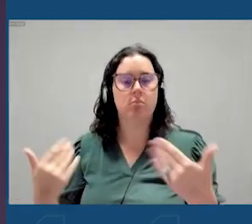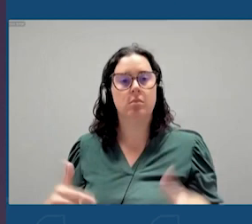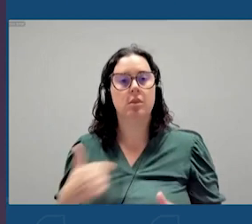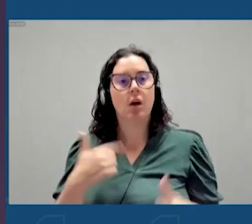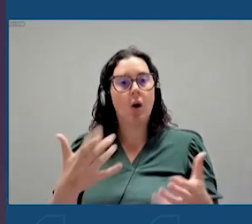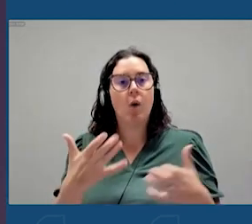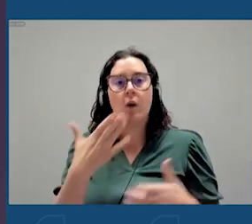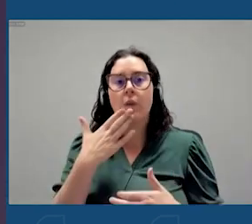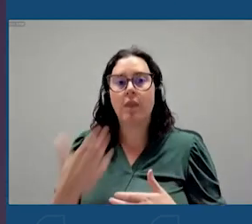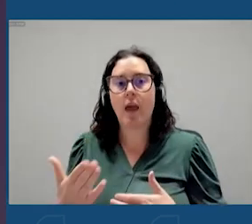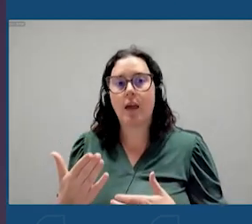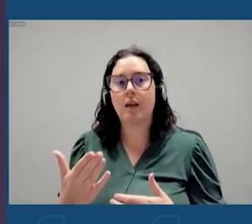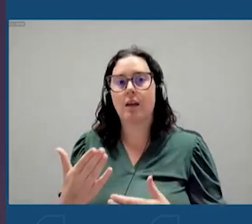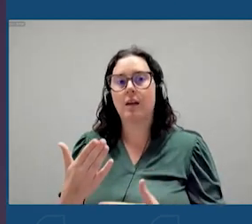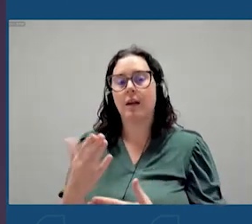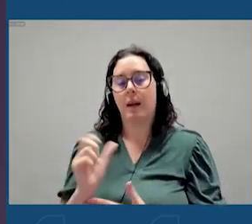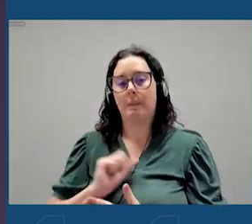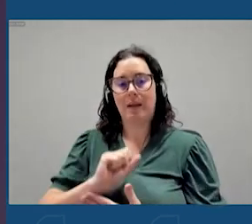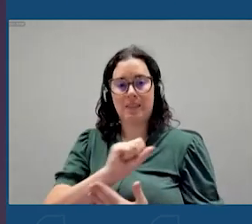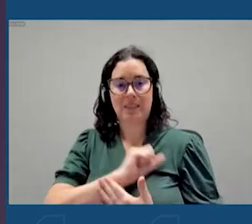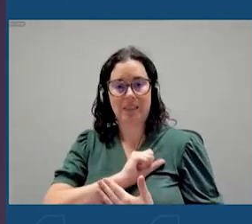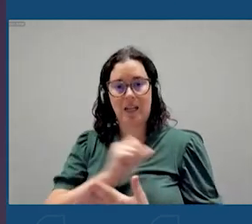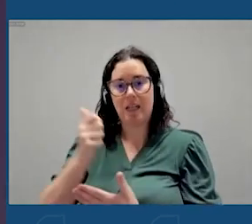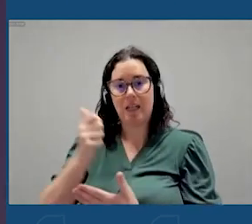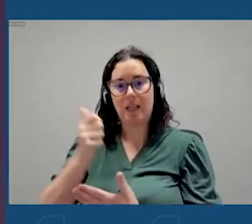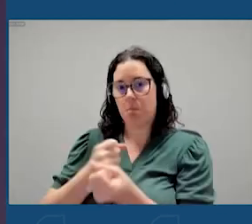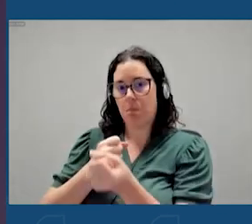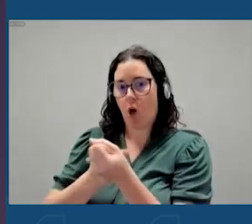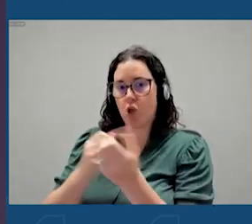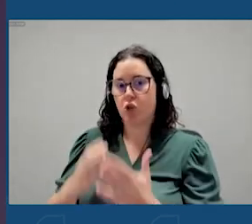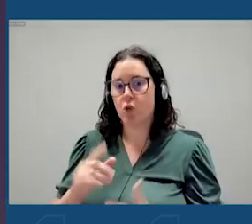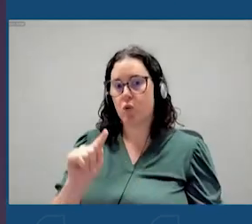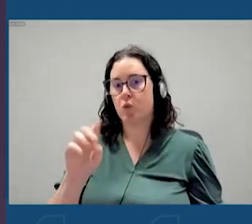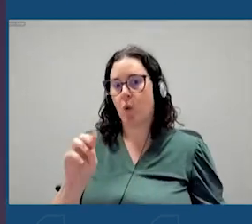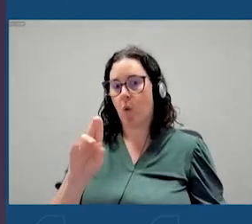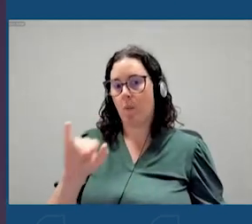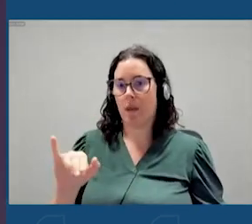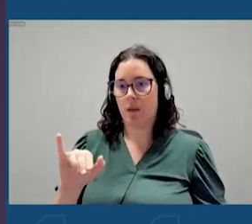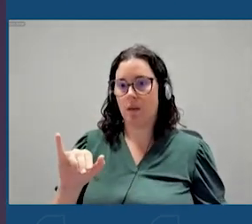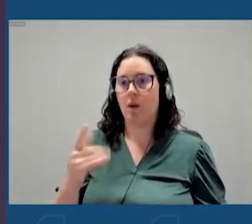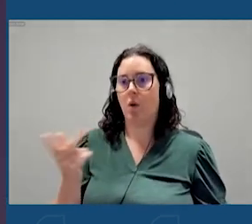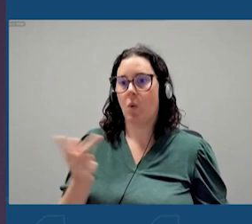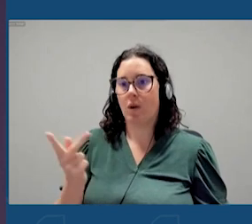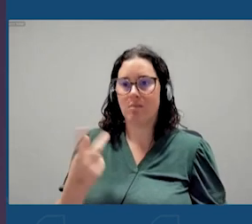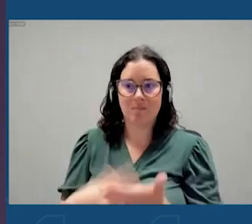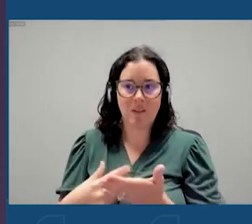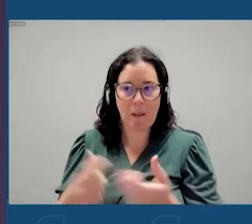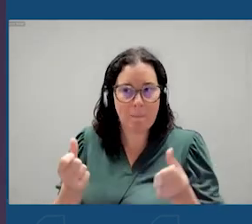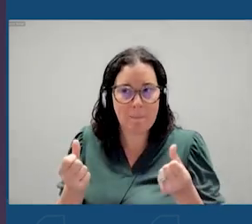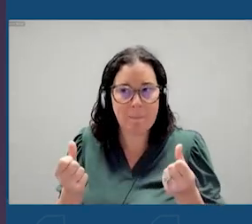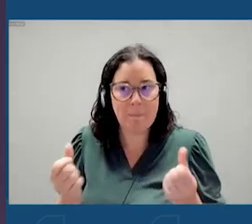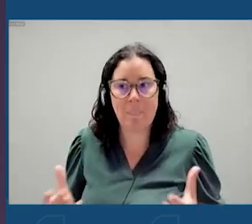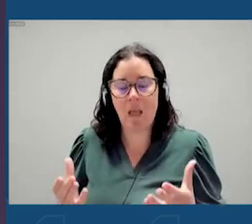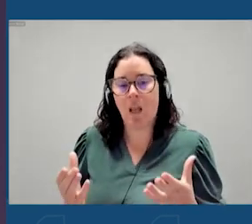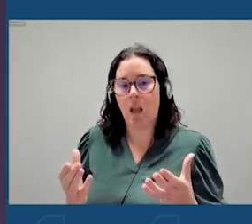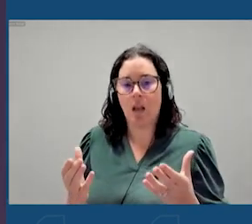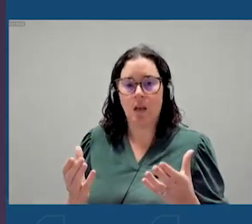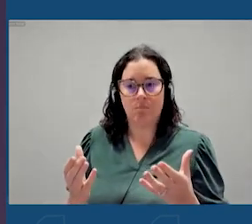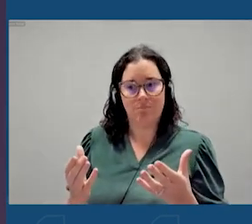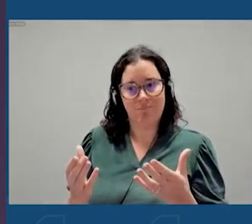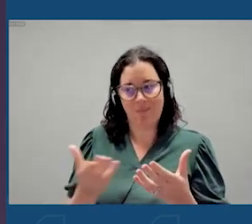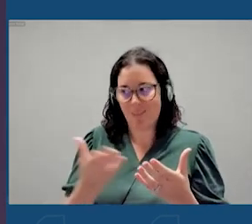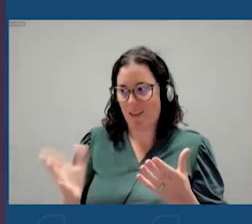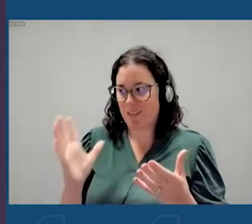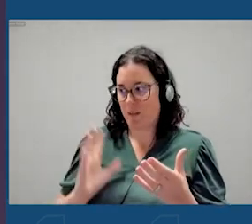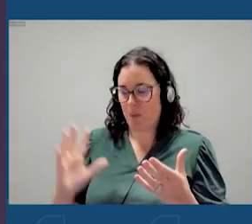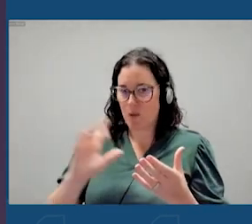Senate sponsor, Toby Stavitsky, who we've worked on several bills together in the past, and it's always been a pleasure to work with, and it was really a